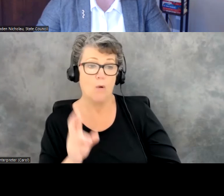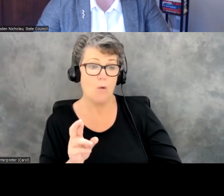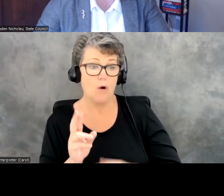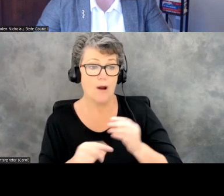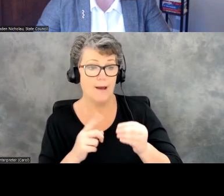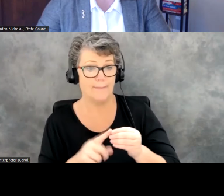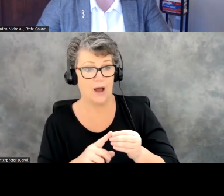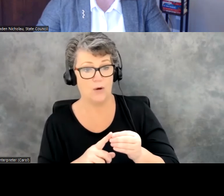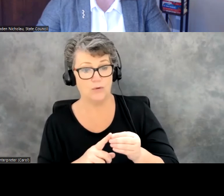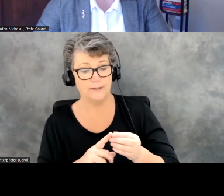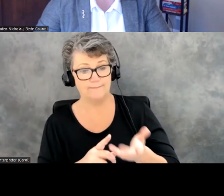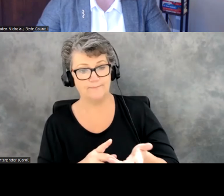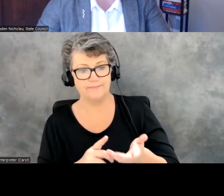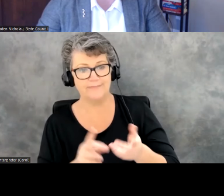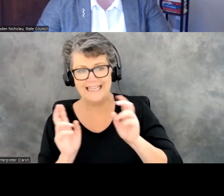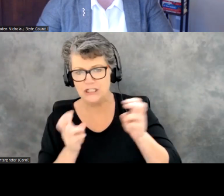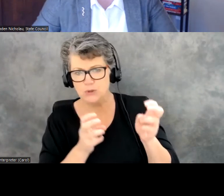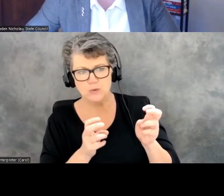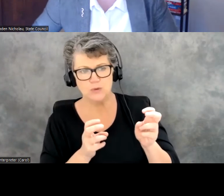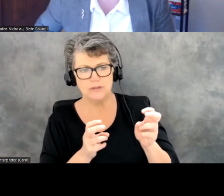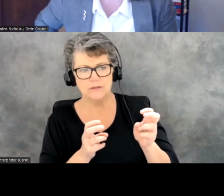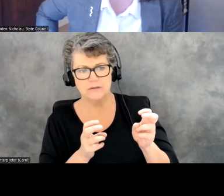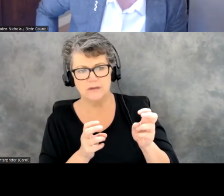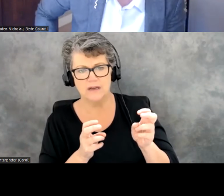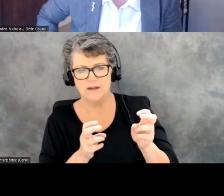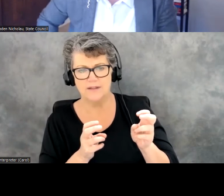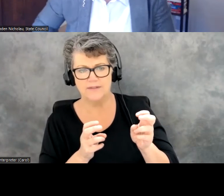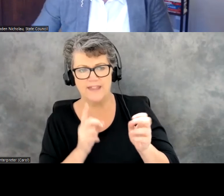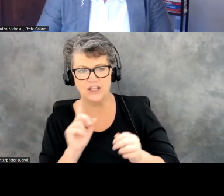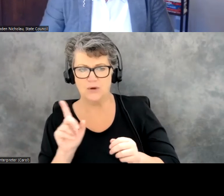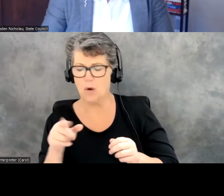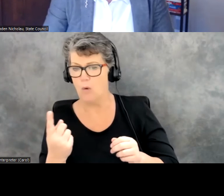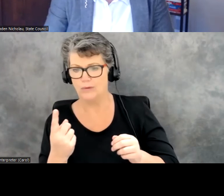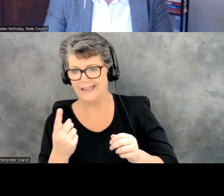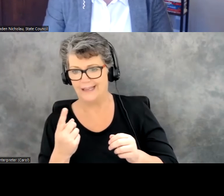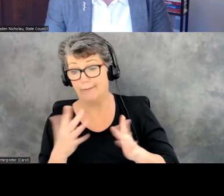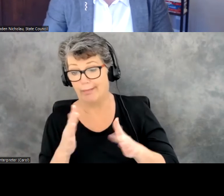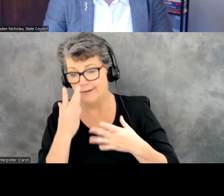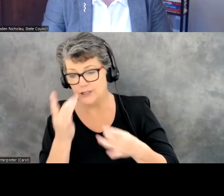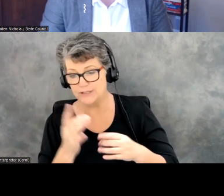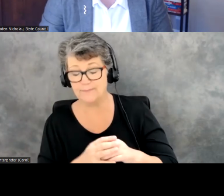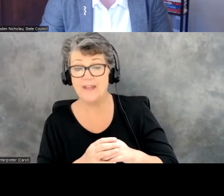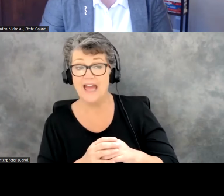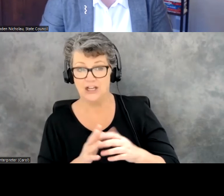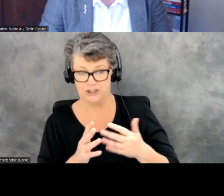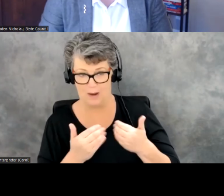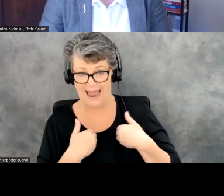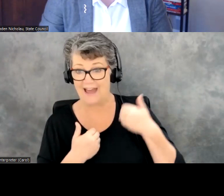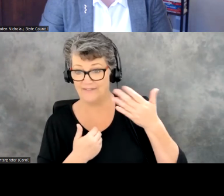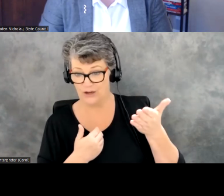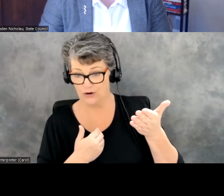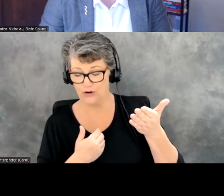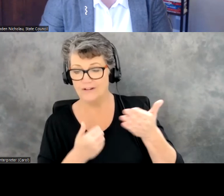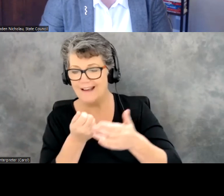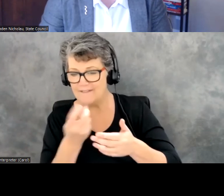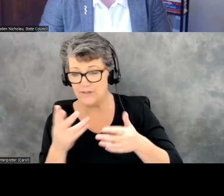about issues that you are only sort of interested in. So I have here a